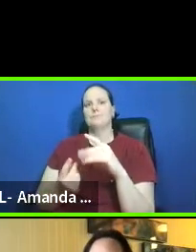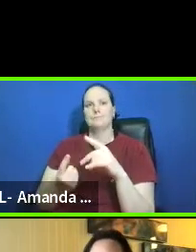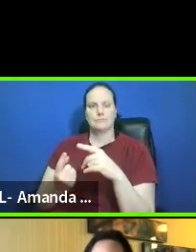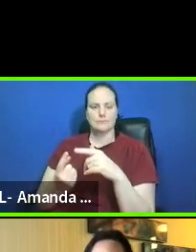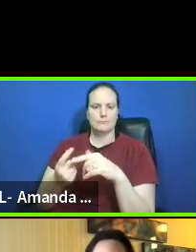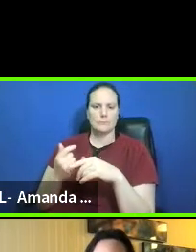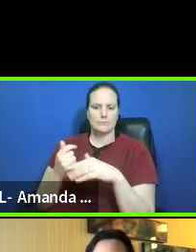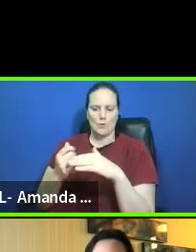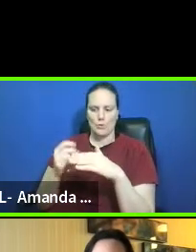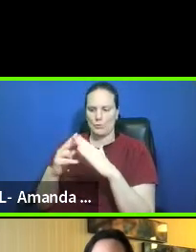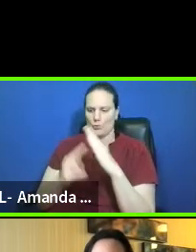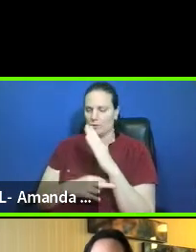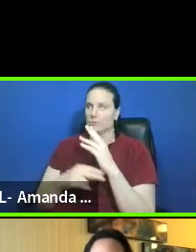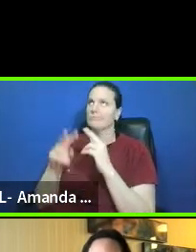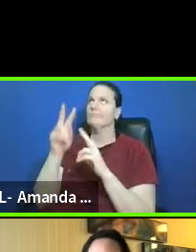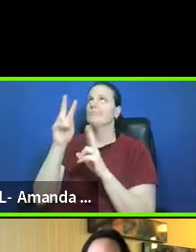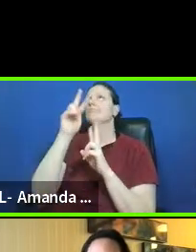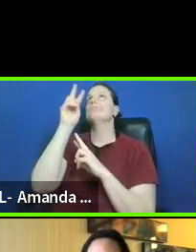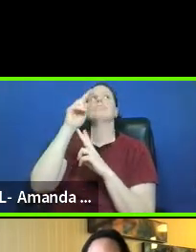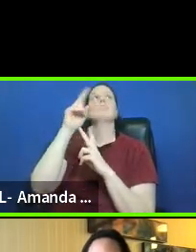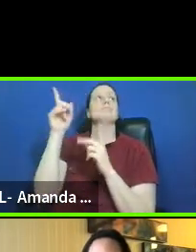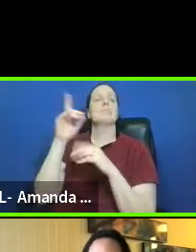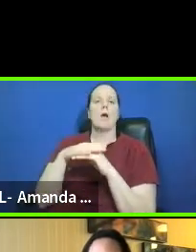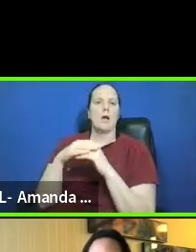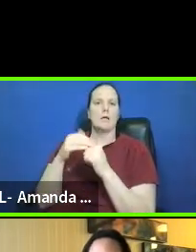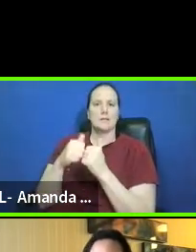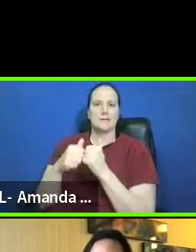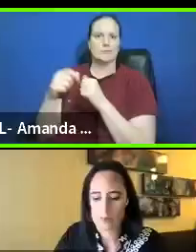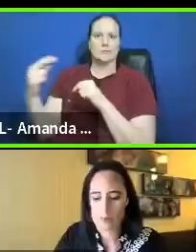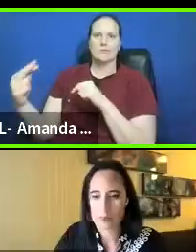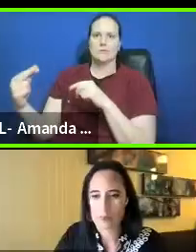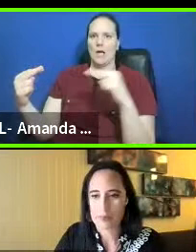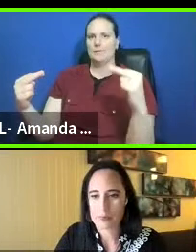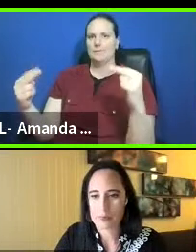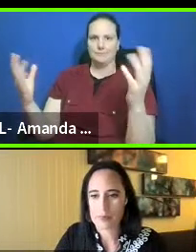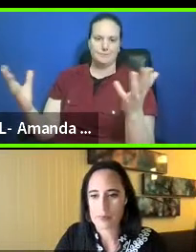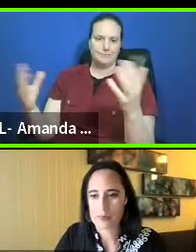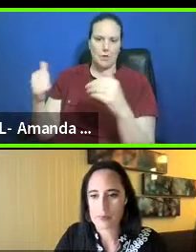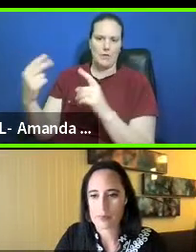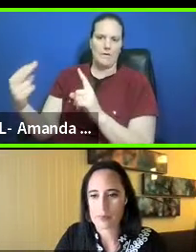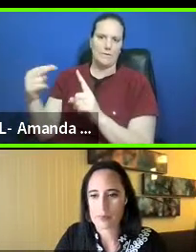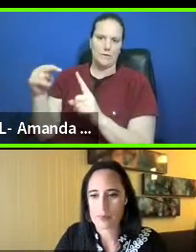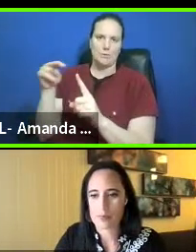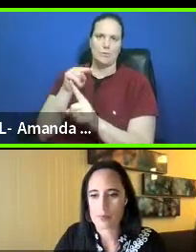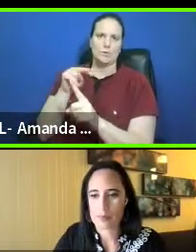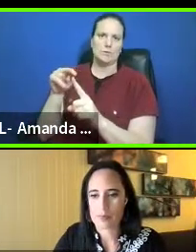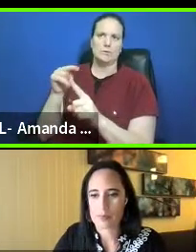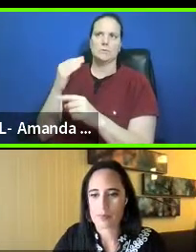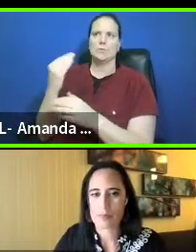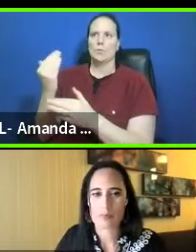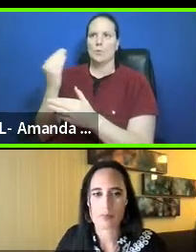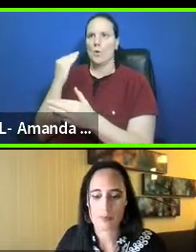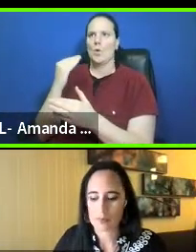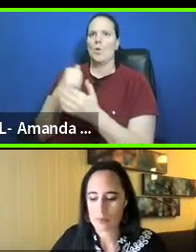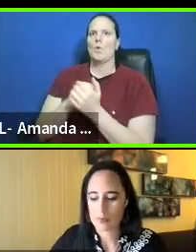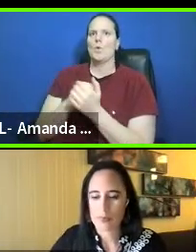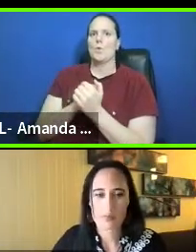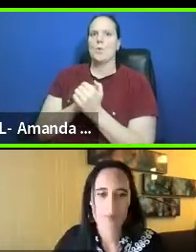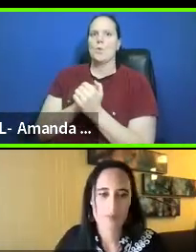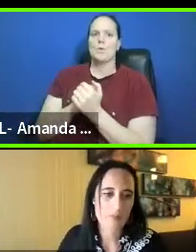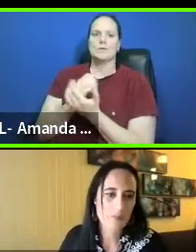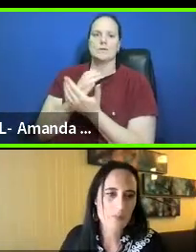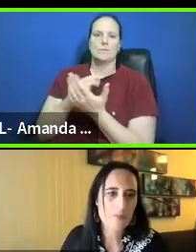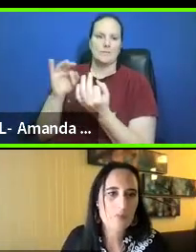right under the bridge on either bank, and some other viewpoints. So we know those. We know we've gotten some